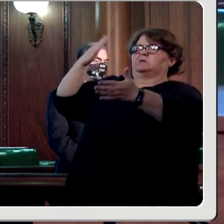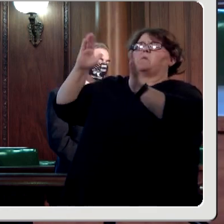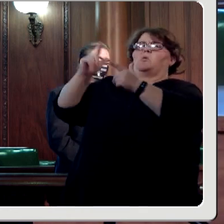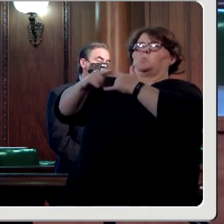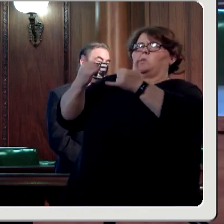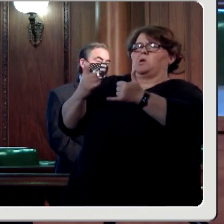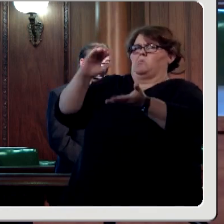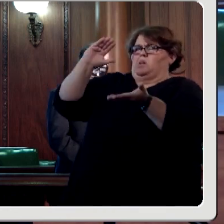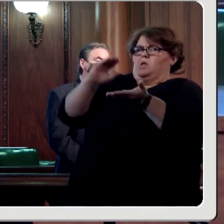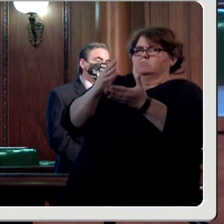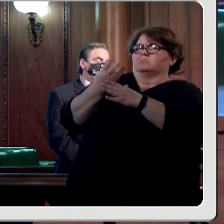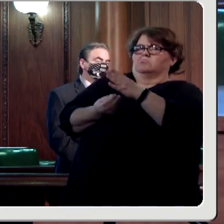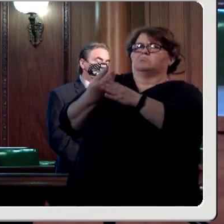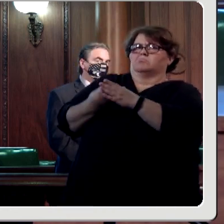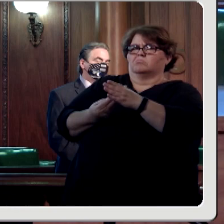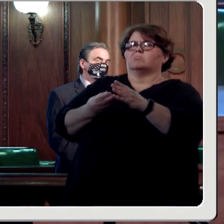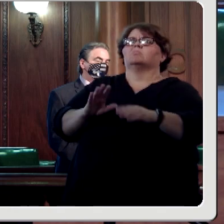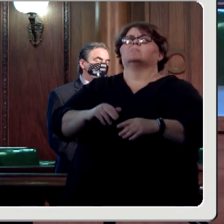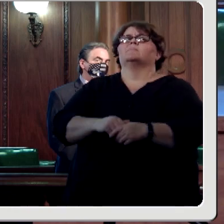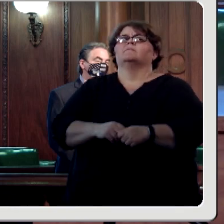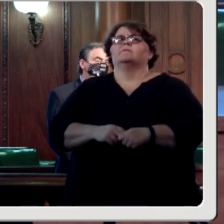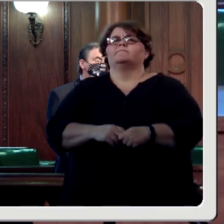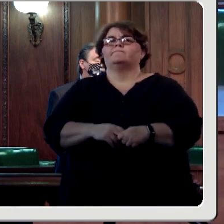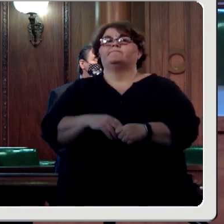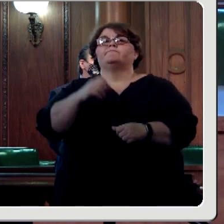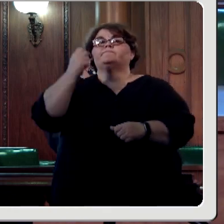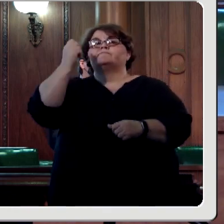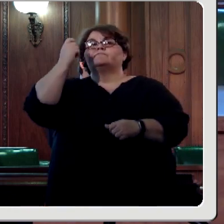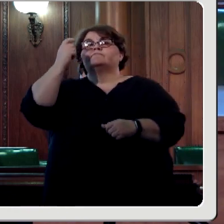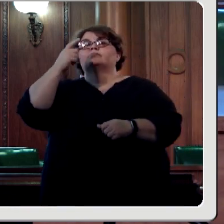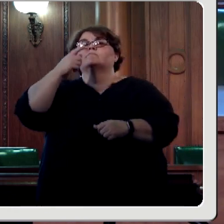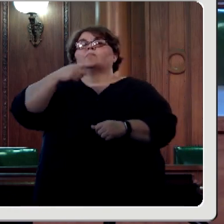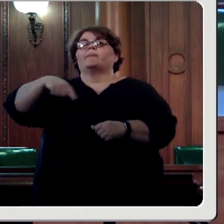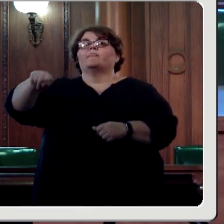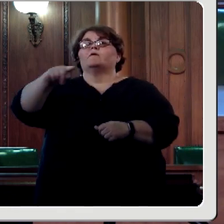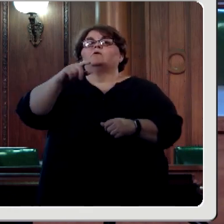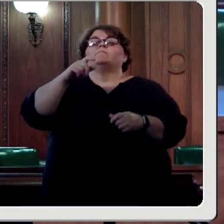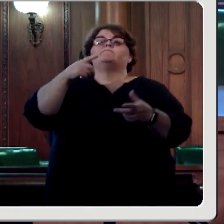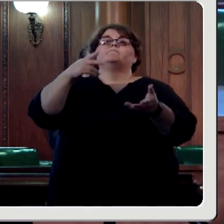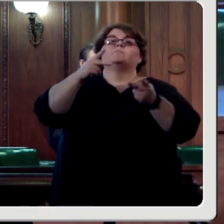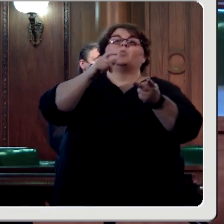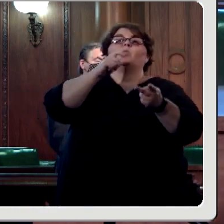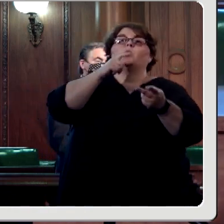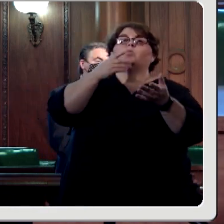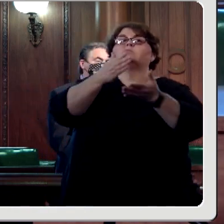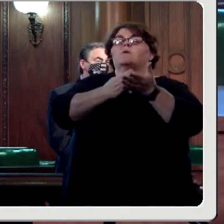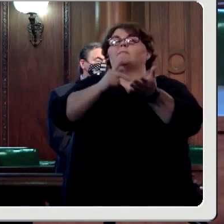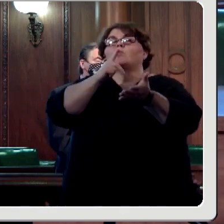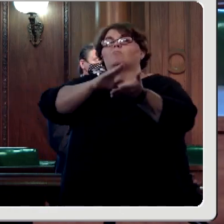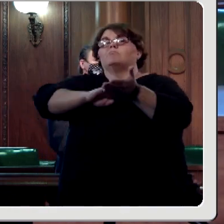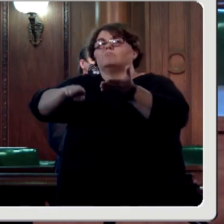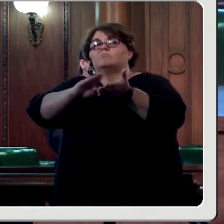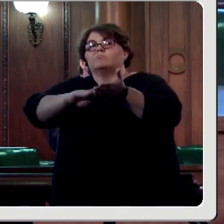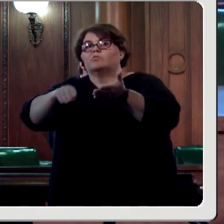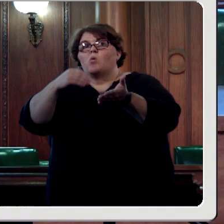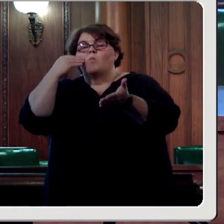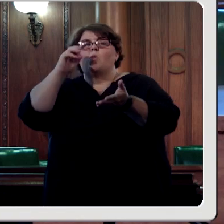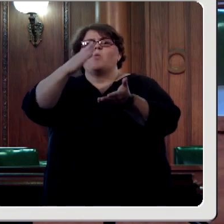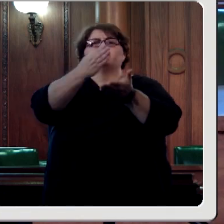The remaining patients out of those were either discharged home or to a facility, about 2/3, 1/3 split there.